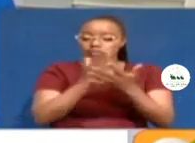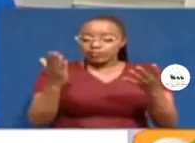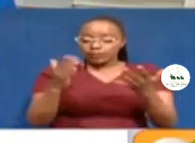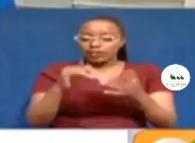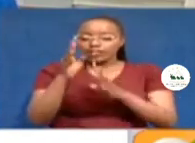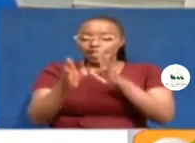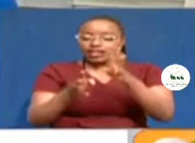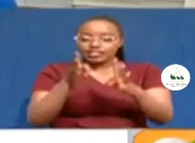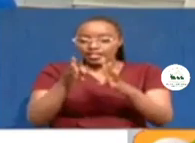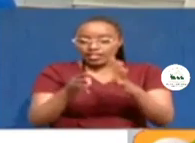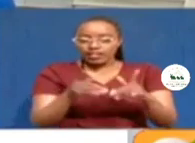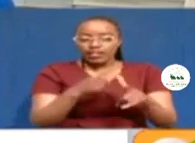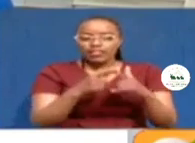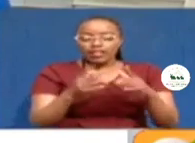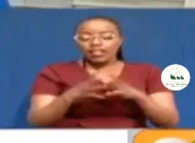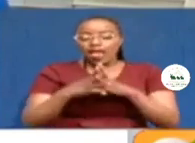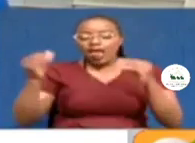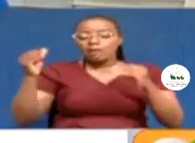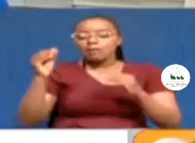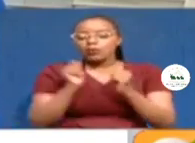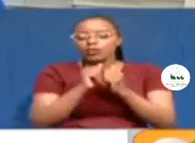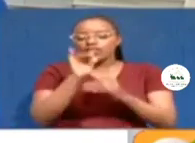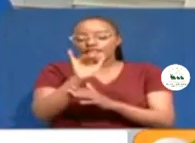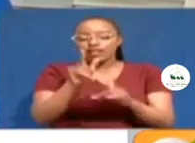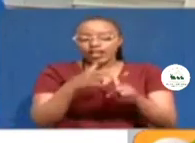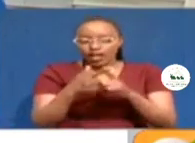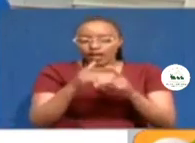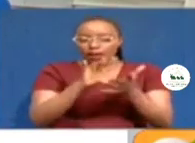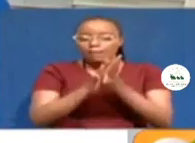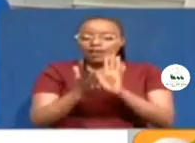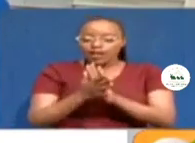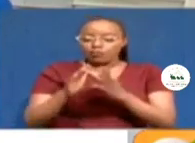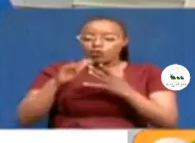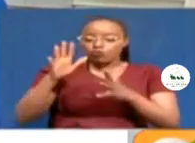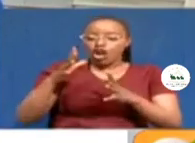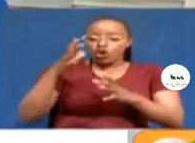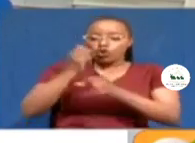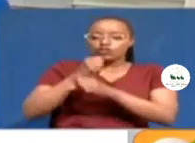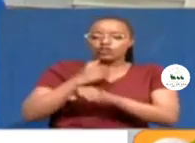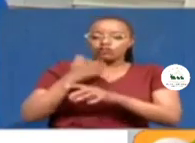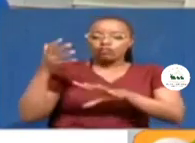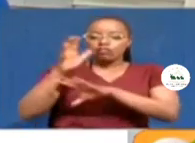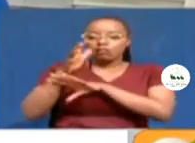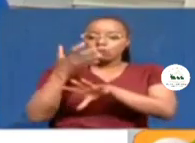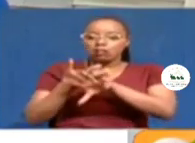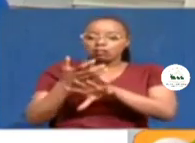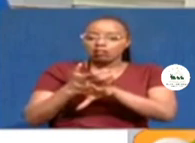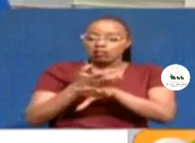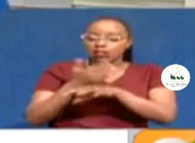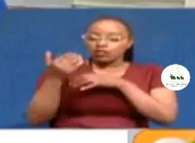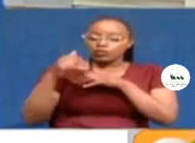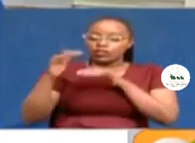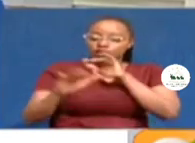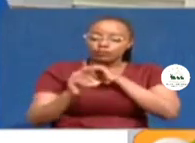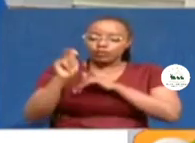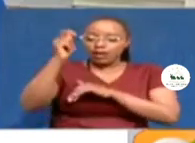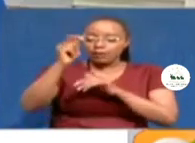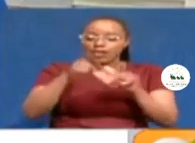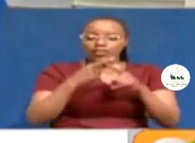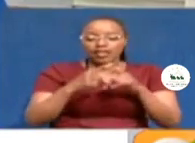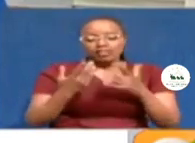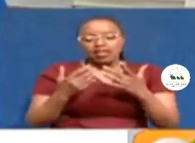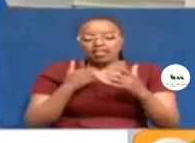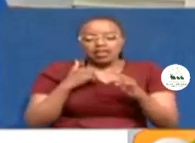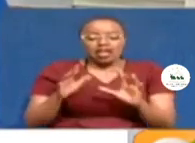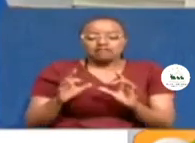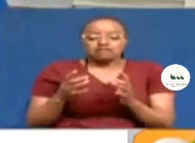in Kasarani. They got away with it. They have become bolder. They have stoned the deputy president. They have gotten away